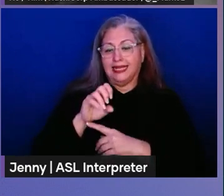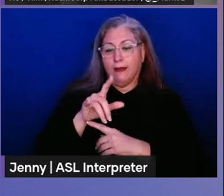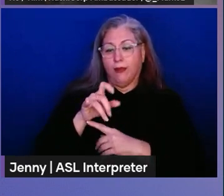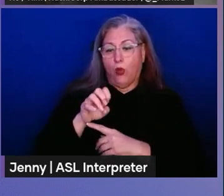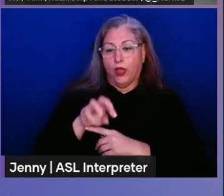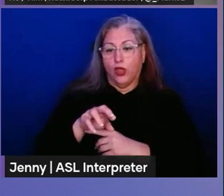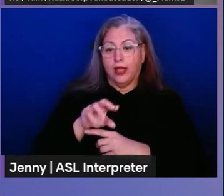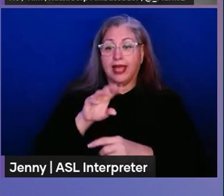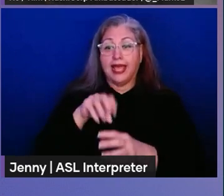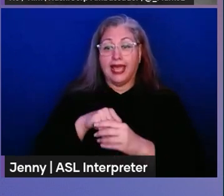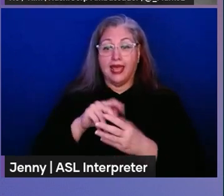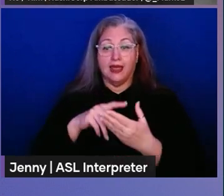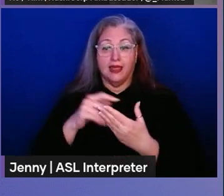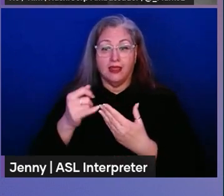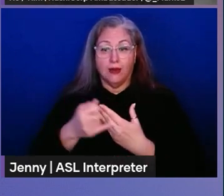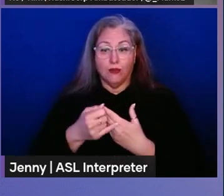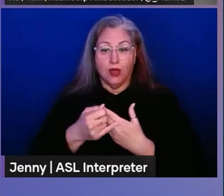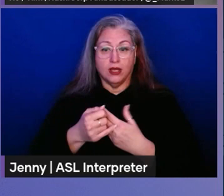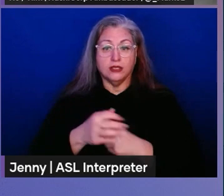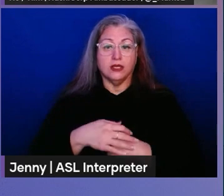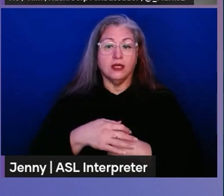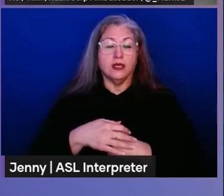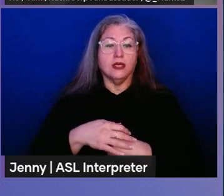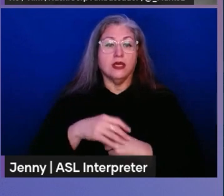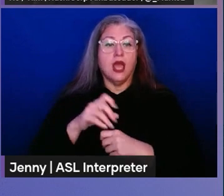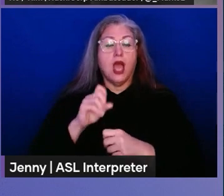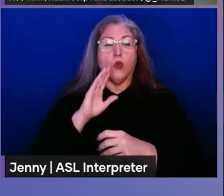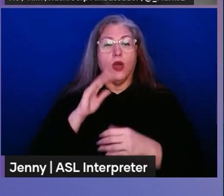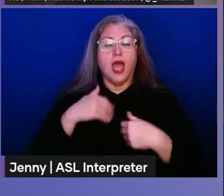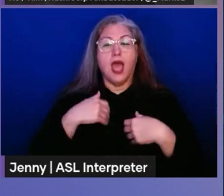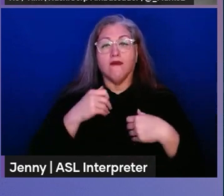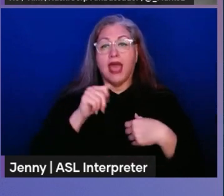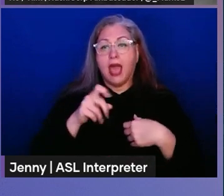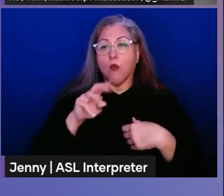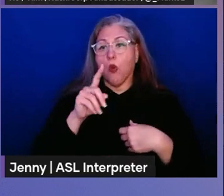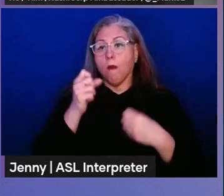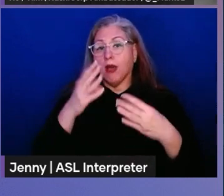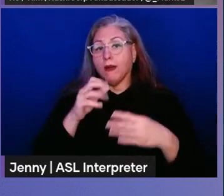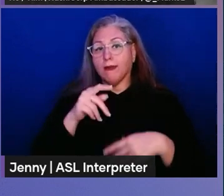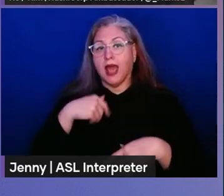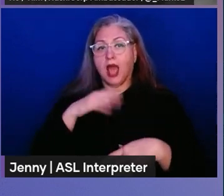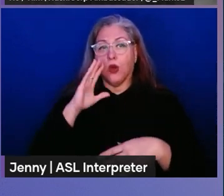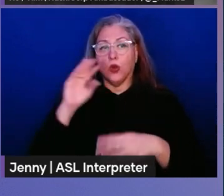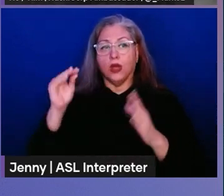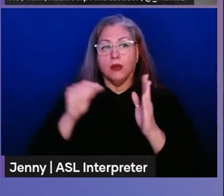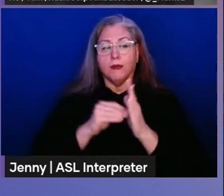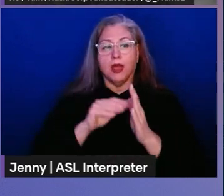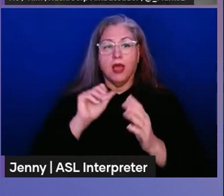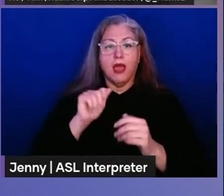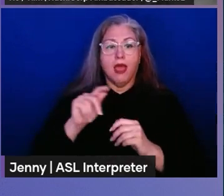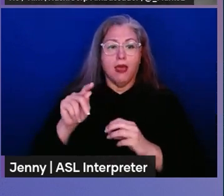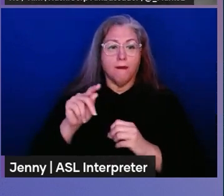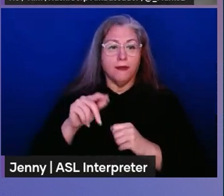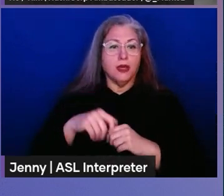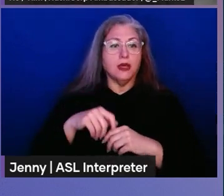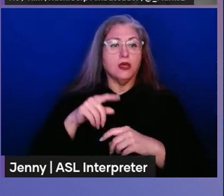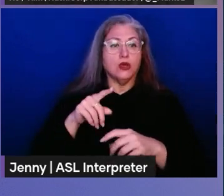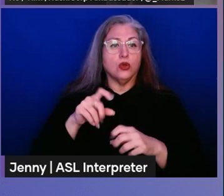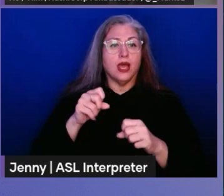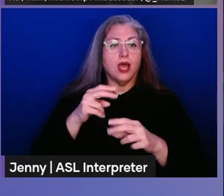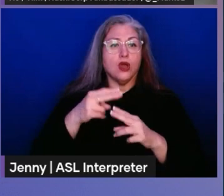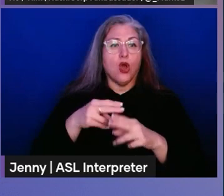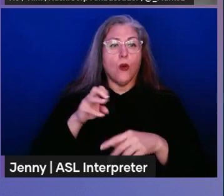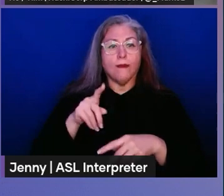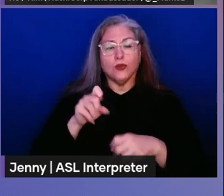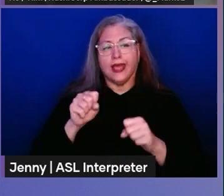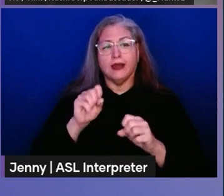would define app or multiple apps. So in this case, I'm going to call my app web. And you can obviously set some labels on